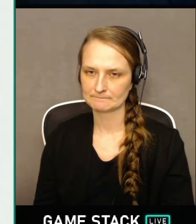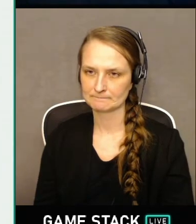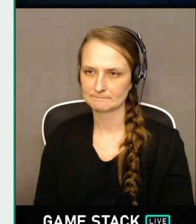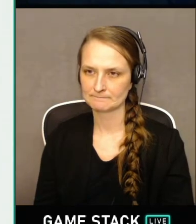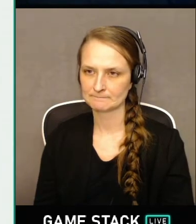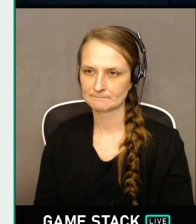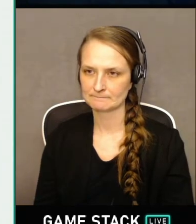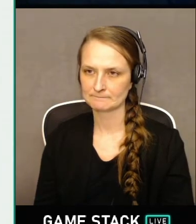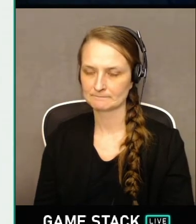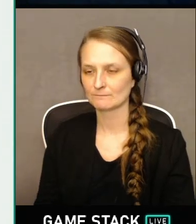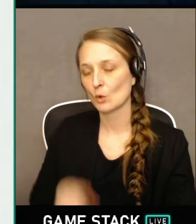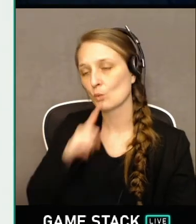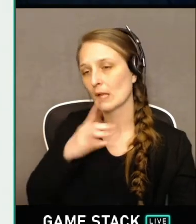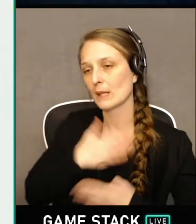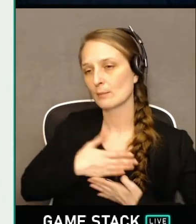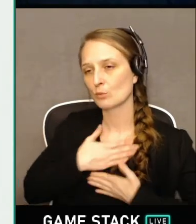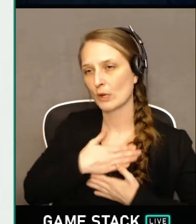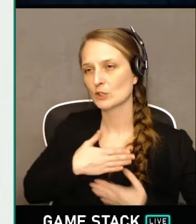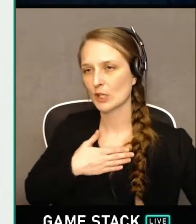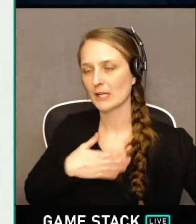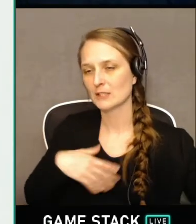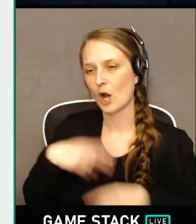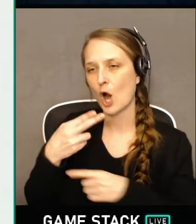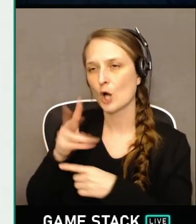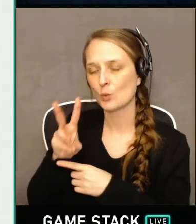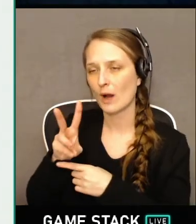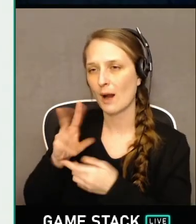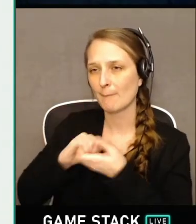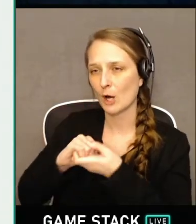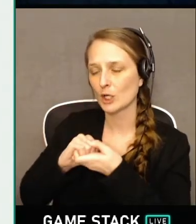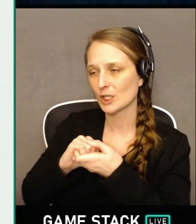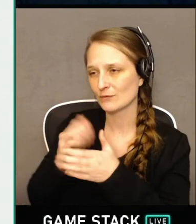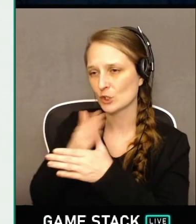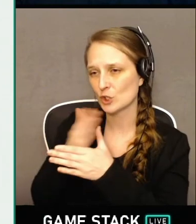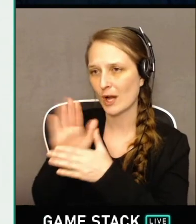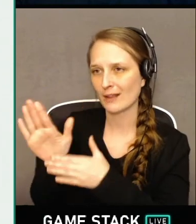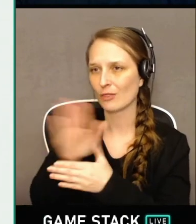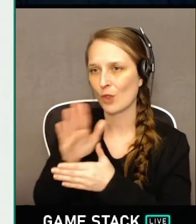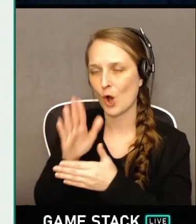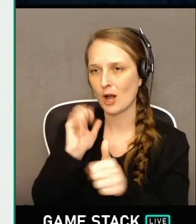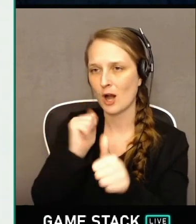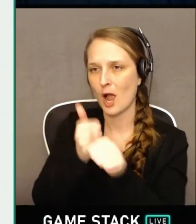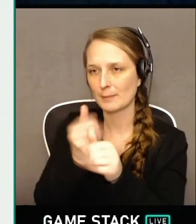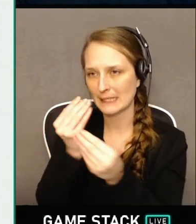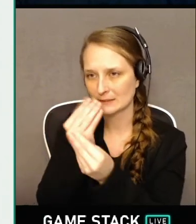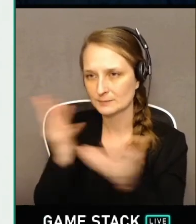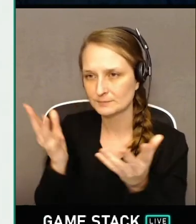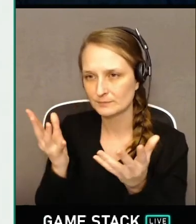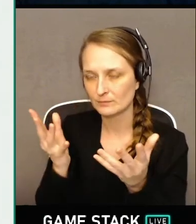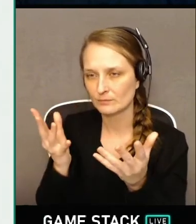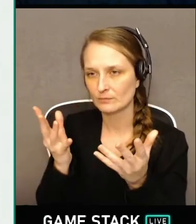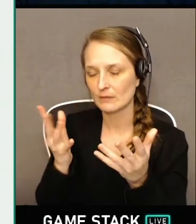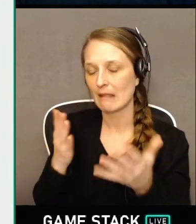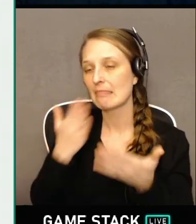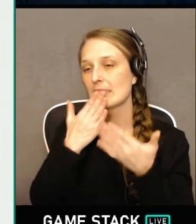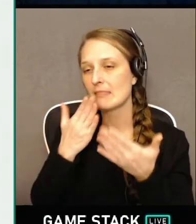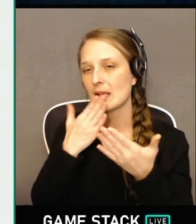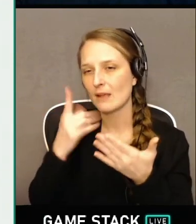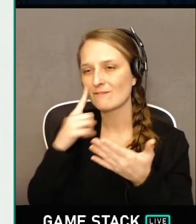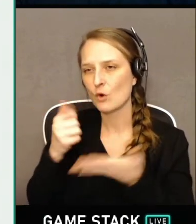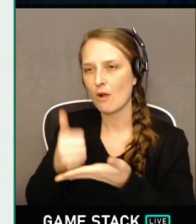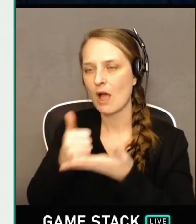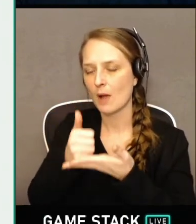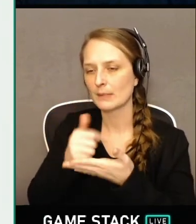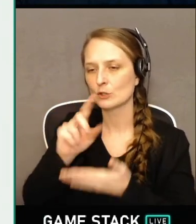Really appreciate our hardware partners for sharing their updates. Before ending this talk, I want to thank you for helping DirectX